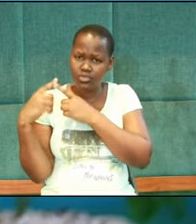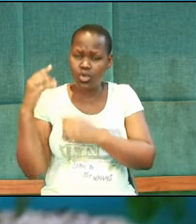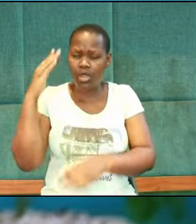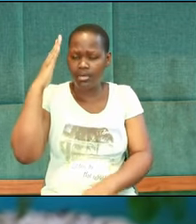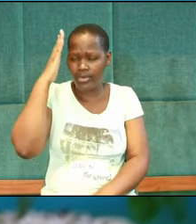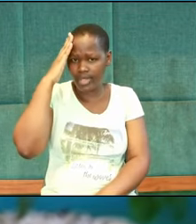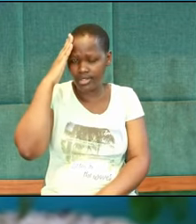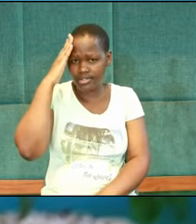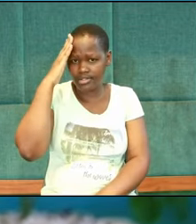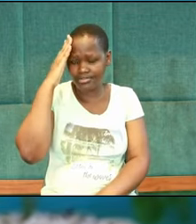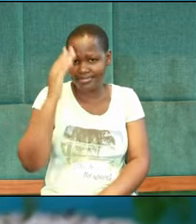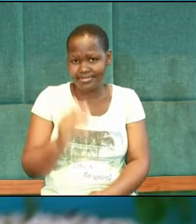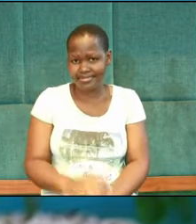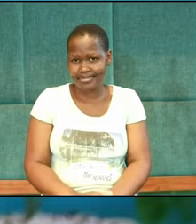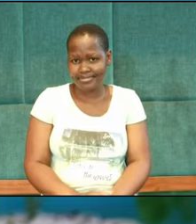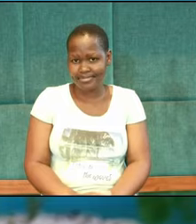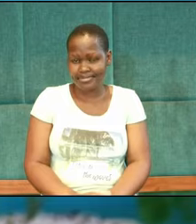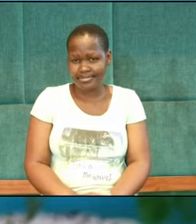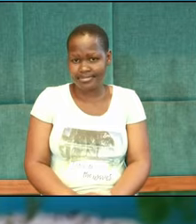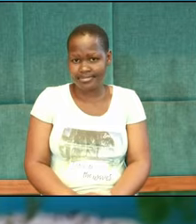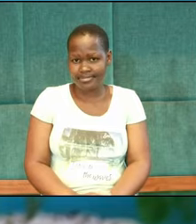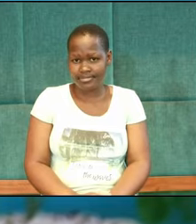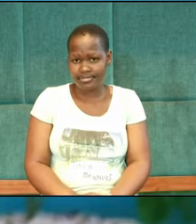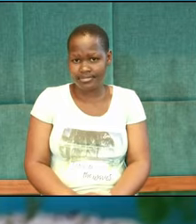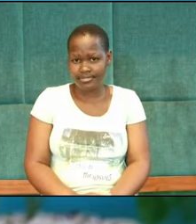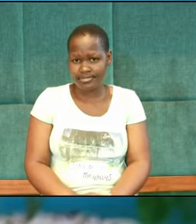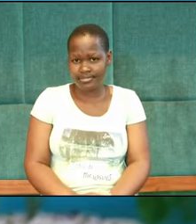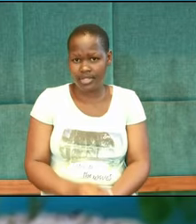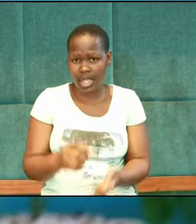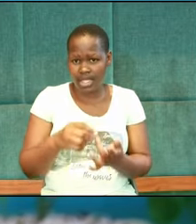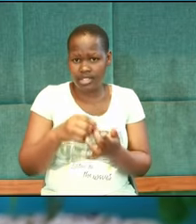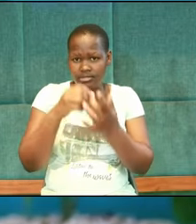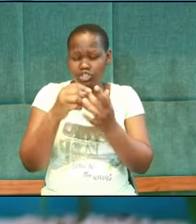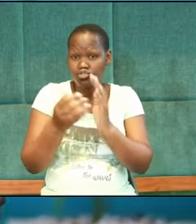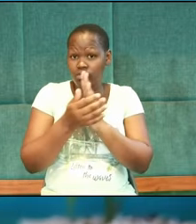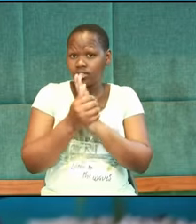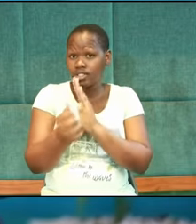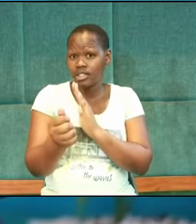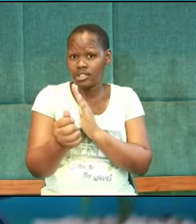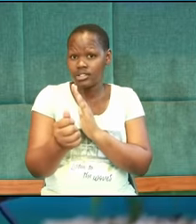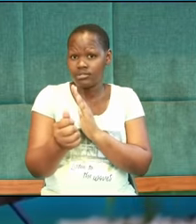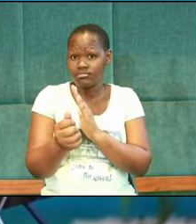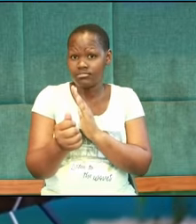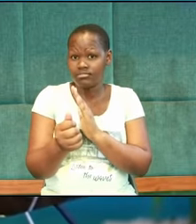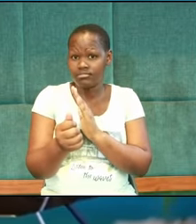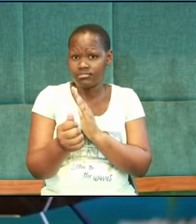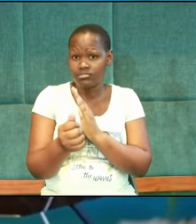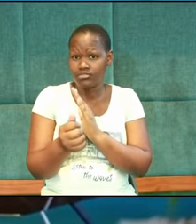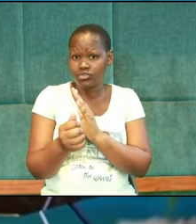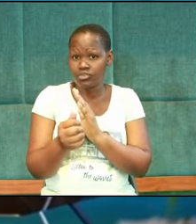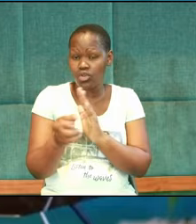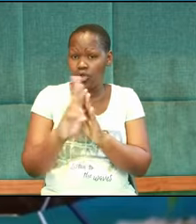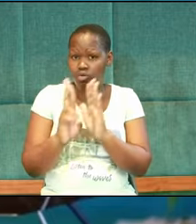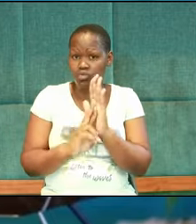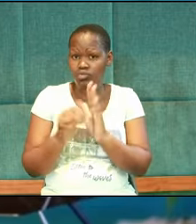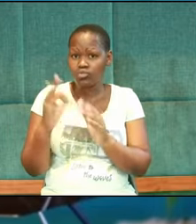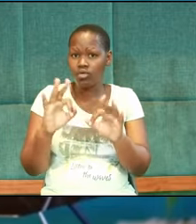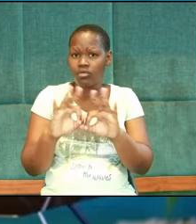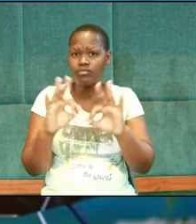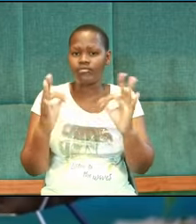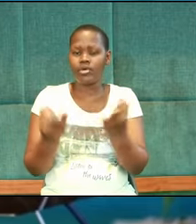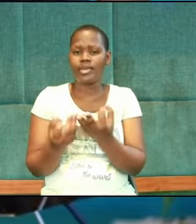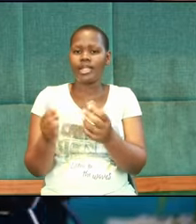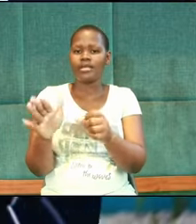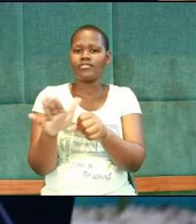awareness, by special skills, the rooms of the families will be